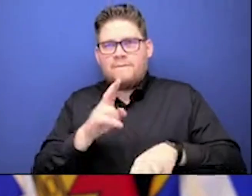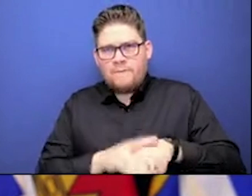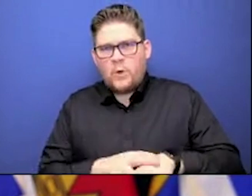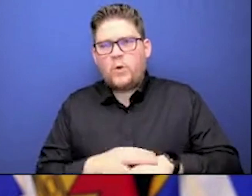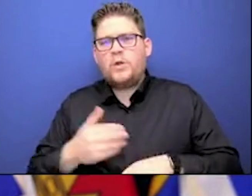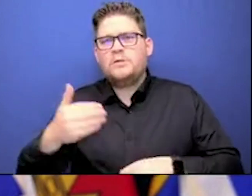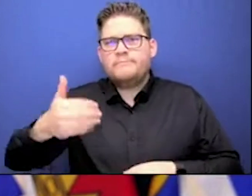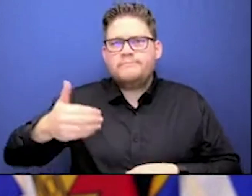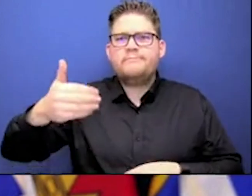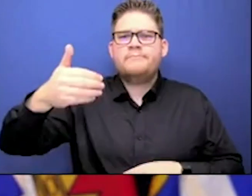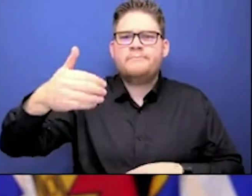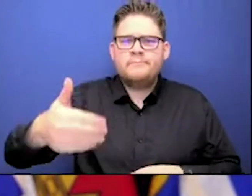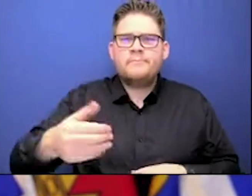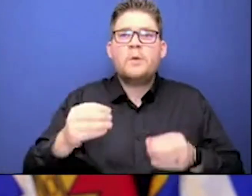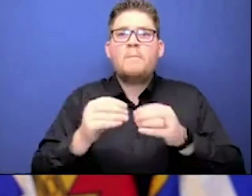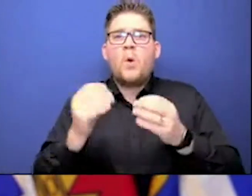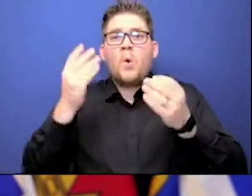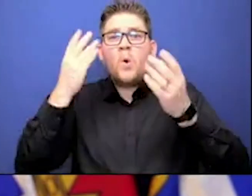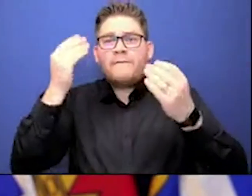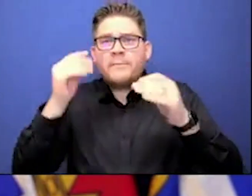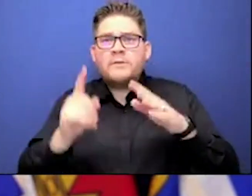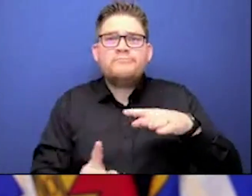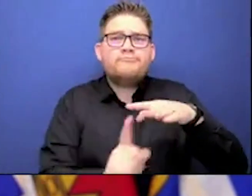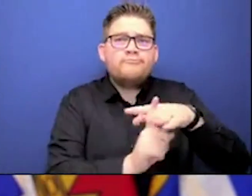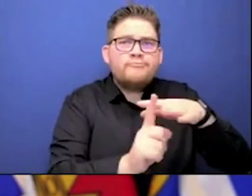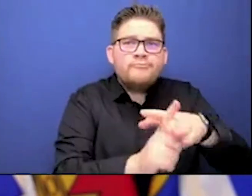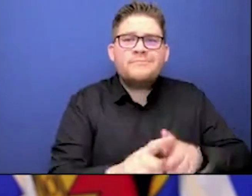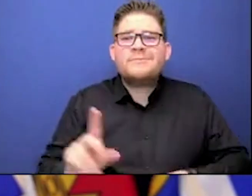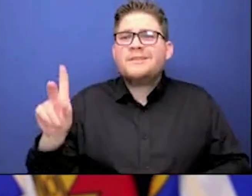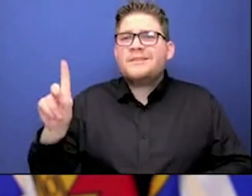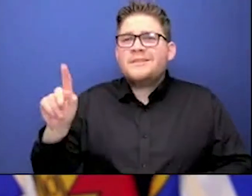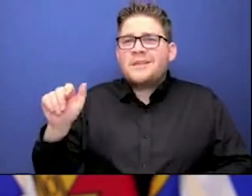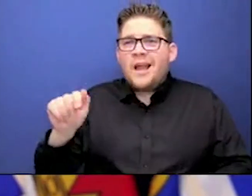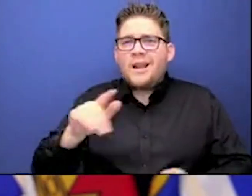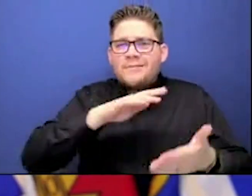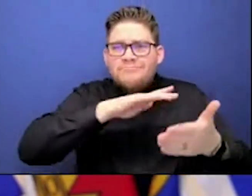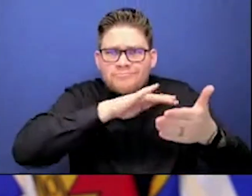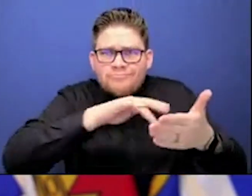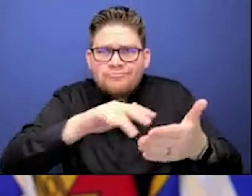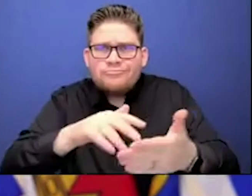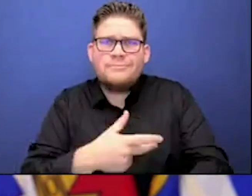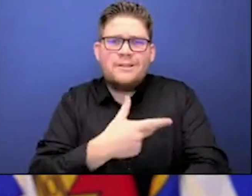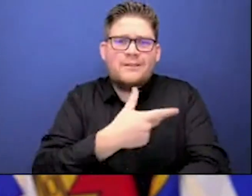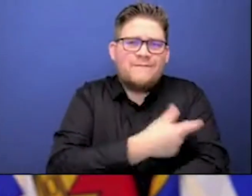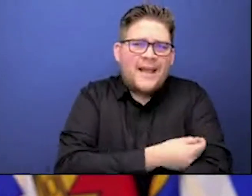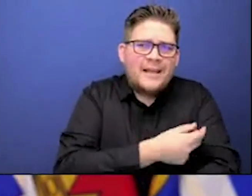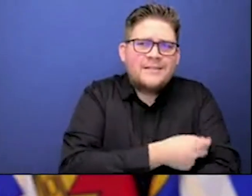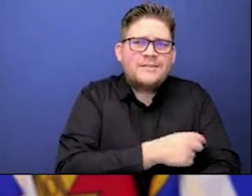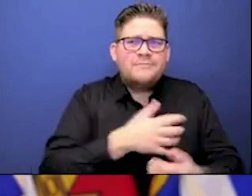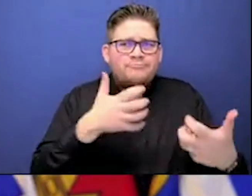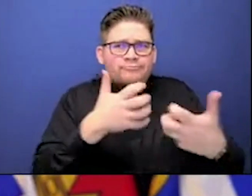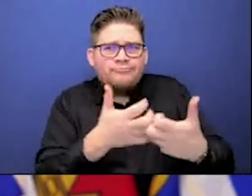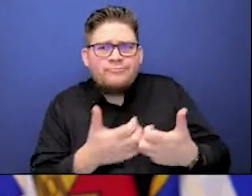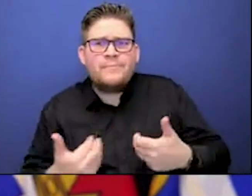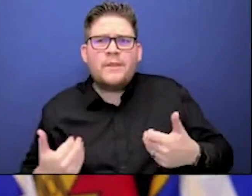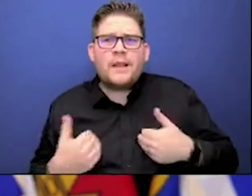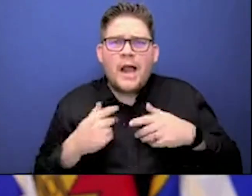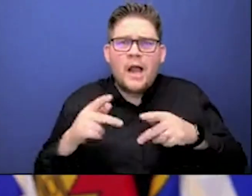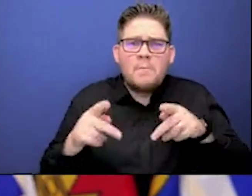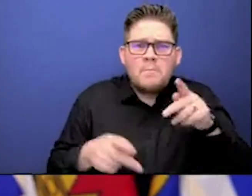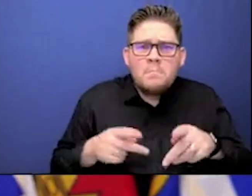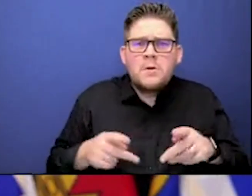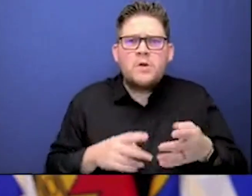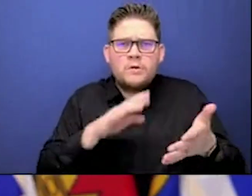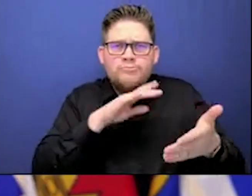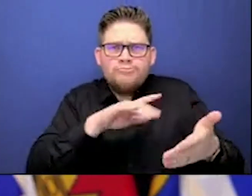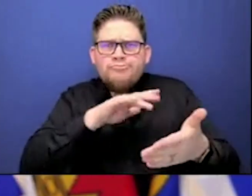enough of our adult population and those high-risk settings under control, so making sure that we protect the adults in the